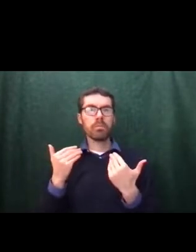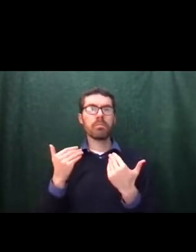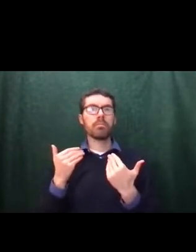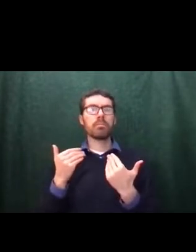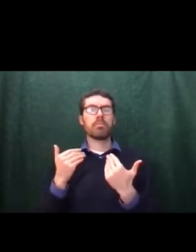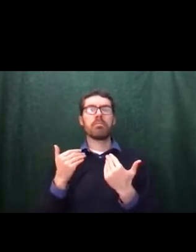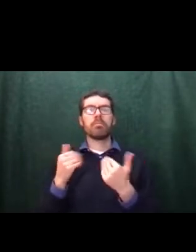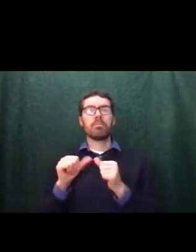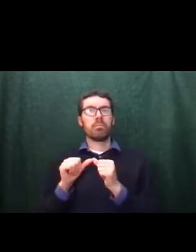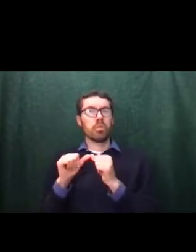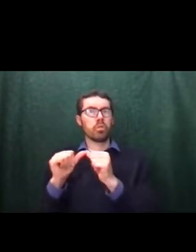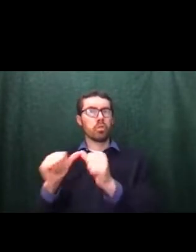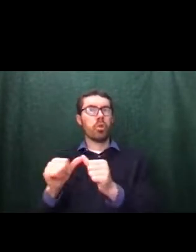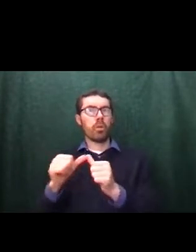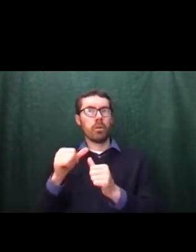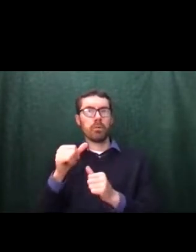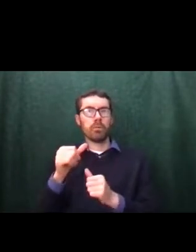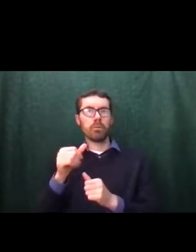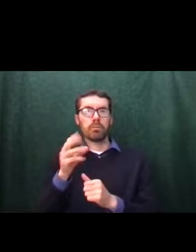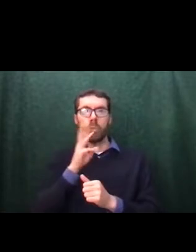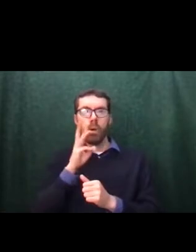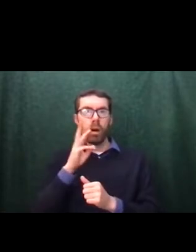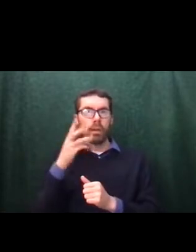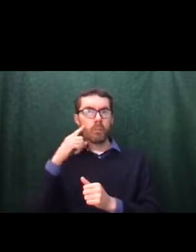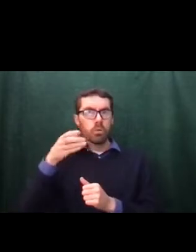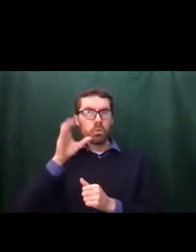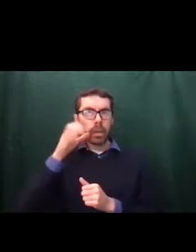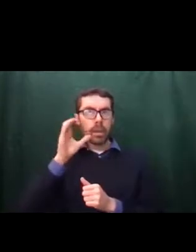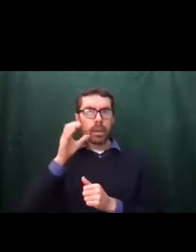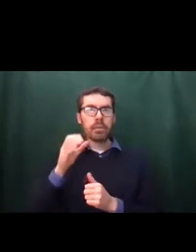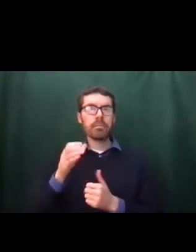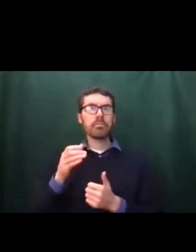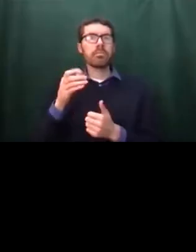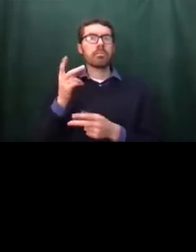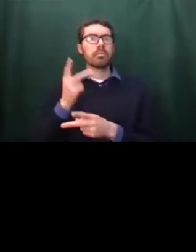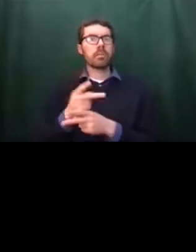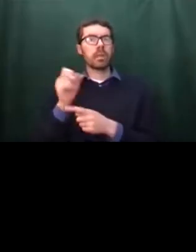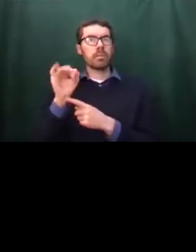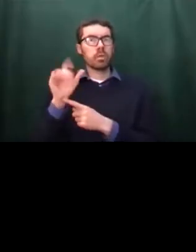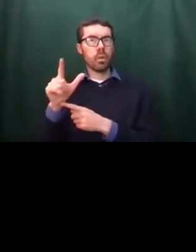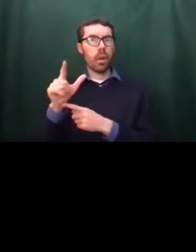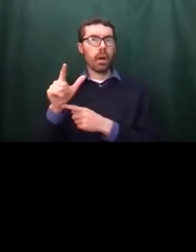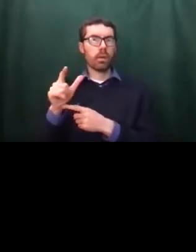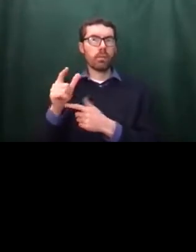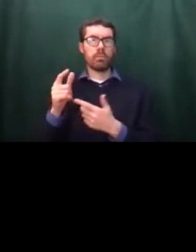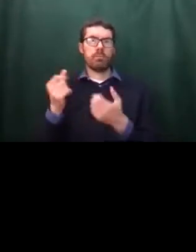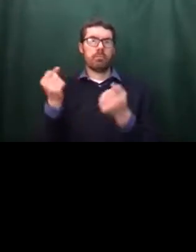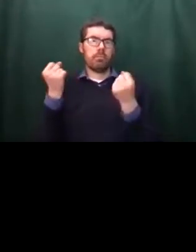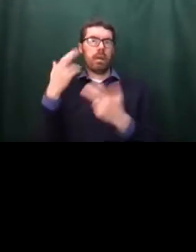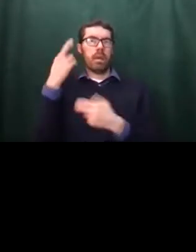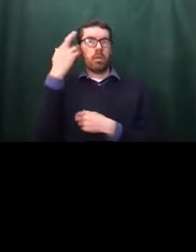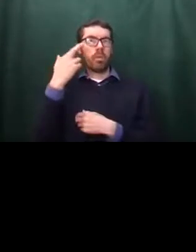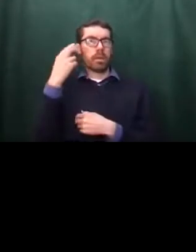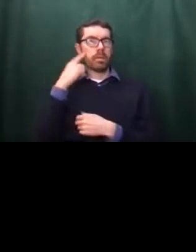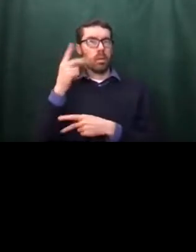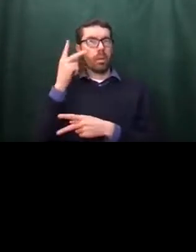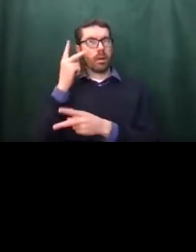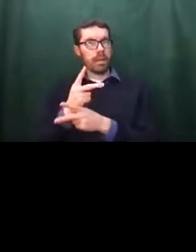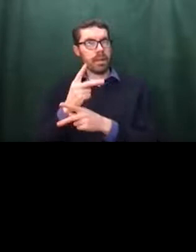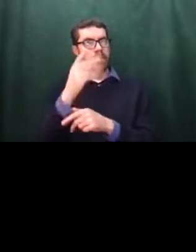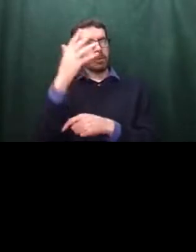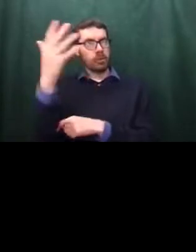Preserve future drinking water. Keep the soils good. I mean, there's a lot of reasons to just preserve the